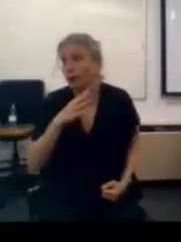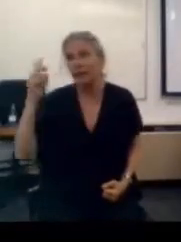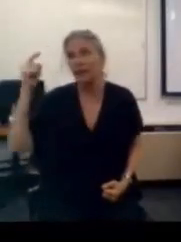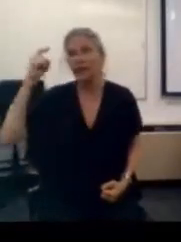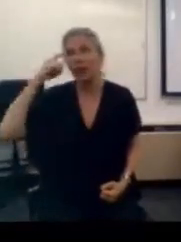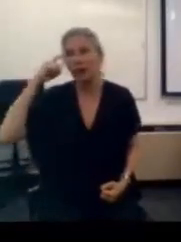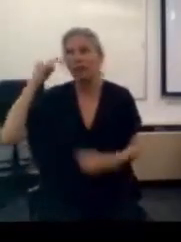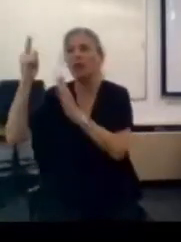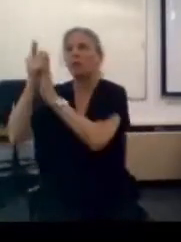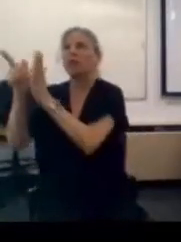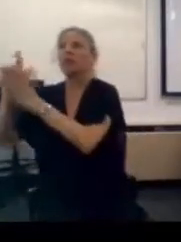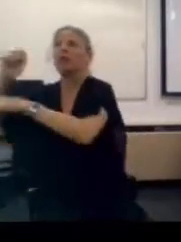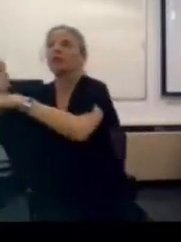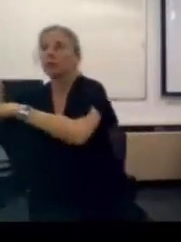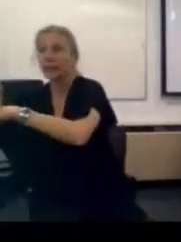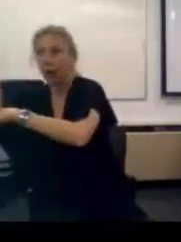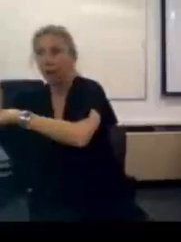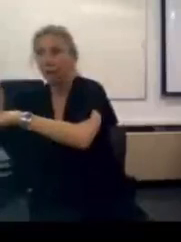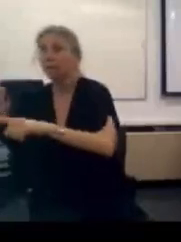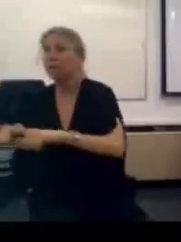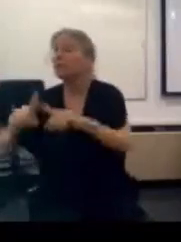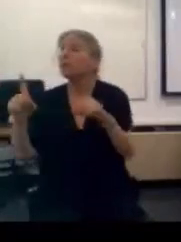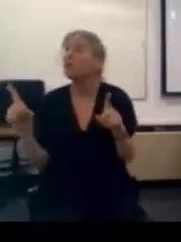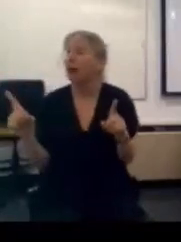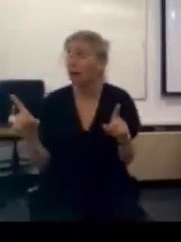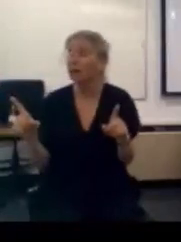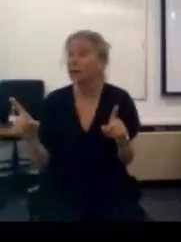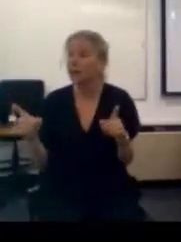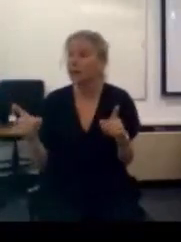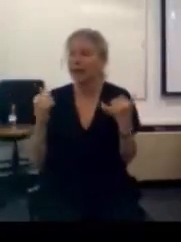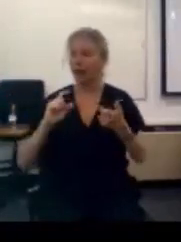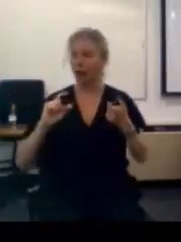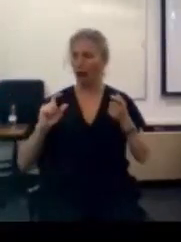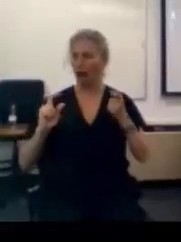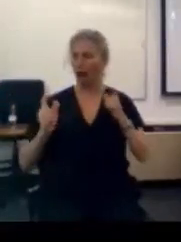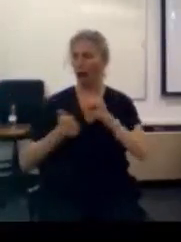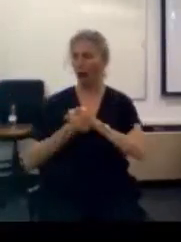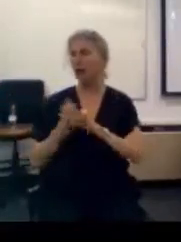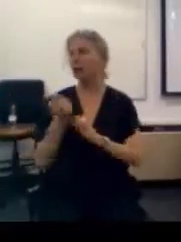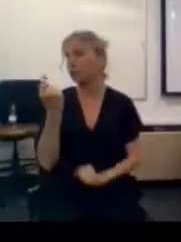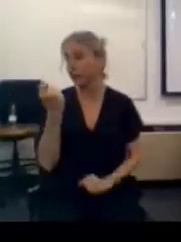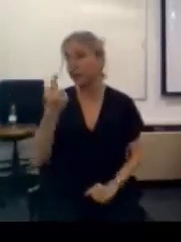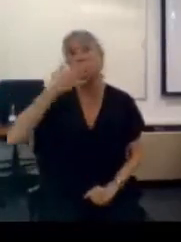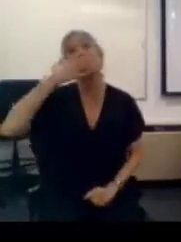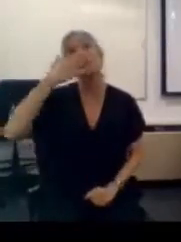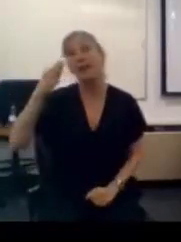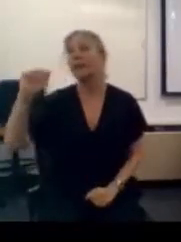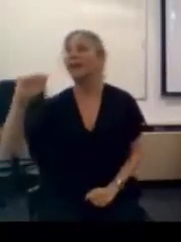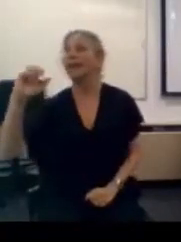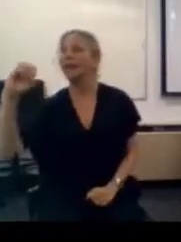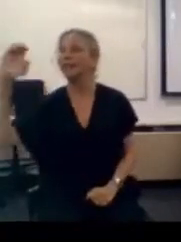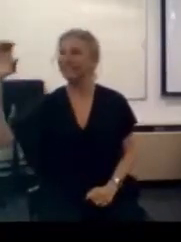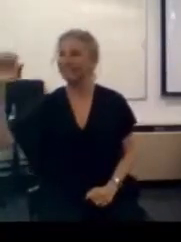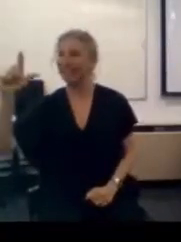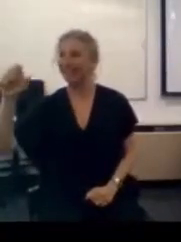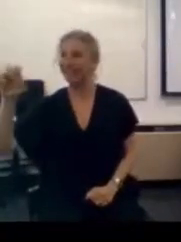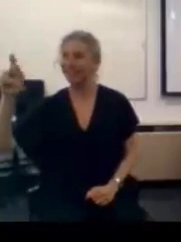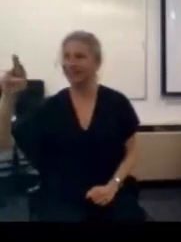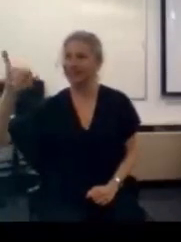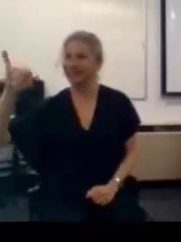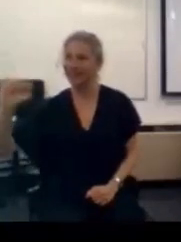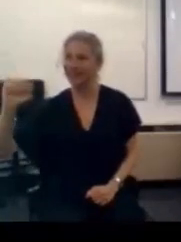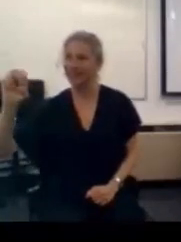usually present in the halls of power where these laws are made. But that's now changing. Thank